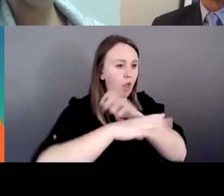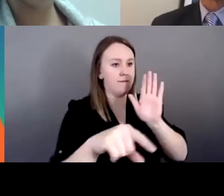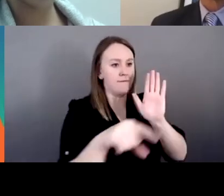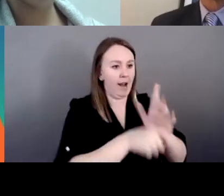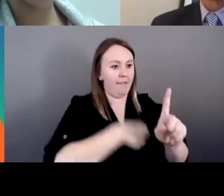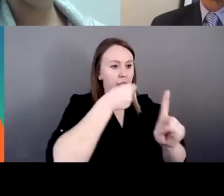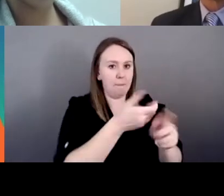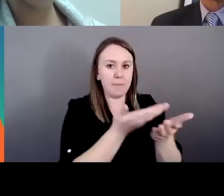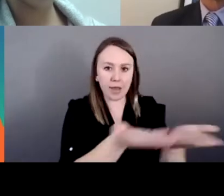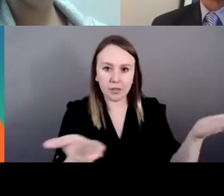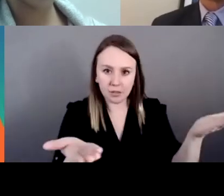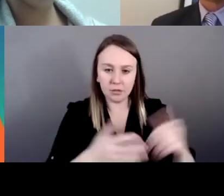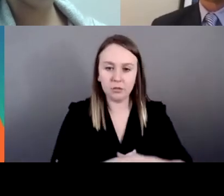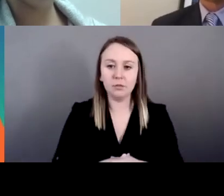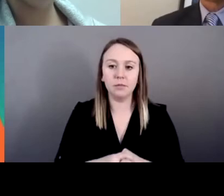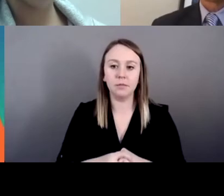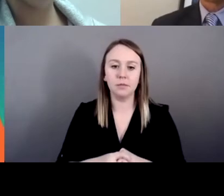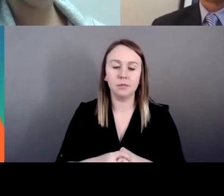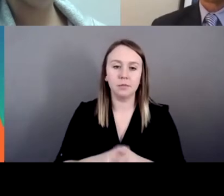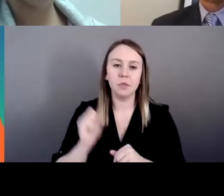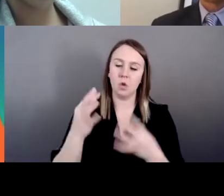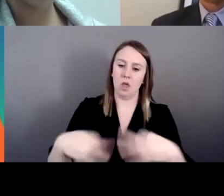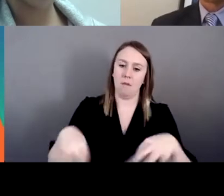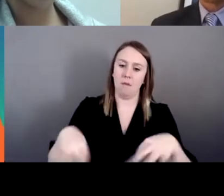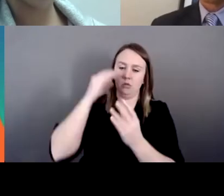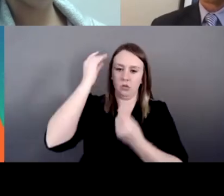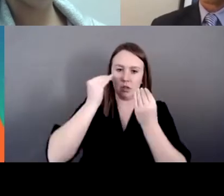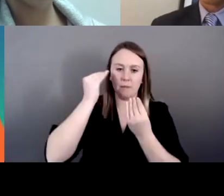to really think through the theoretical implications as